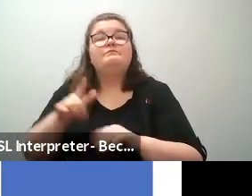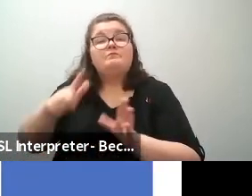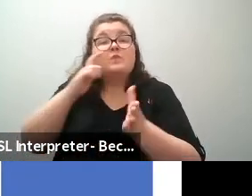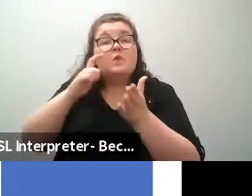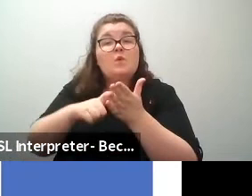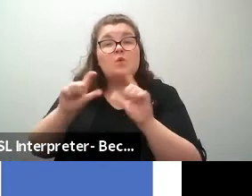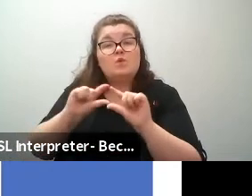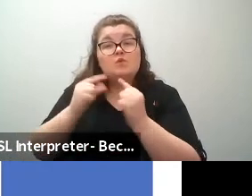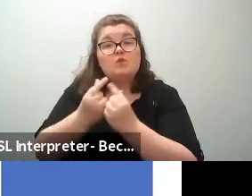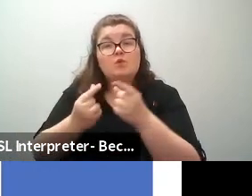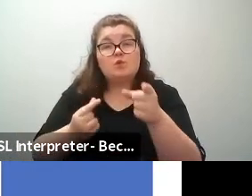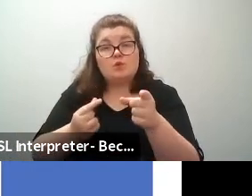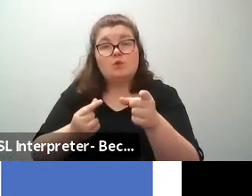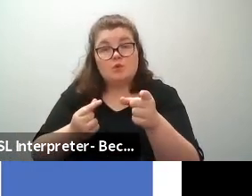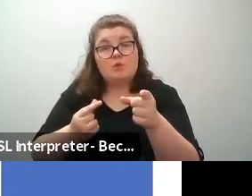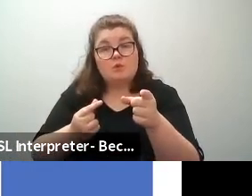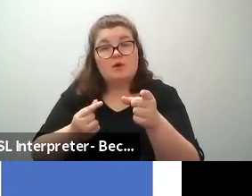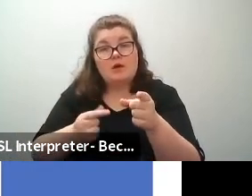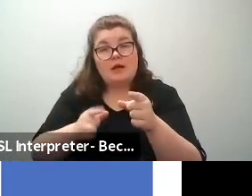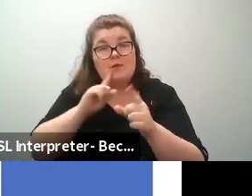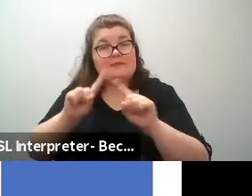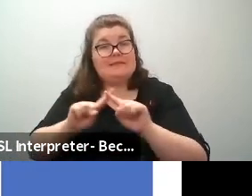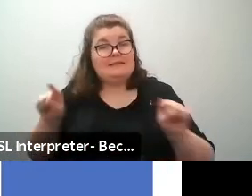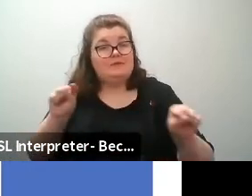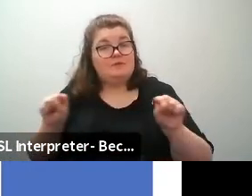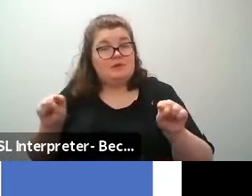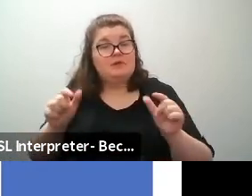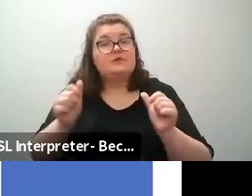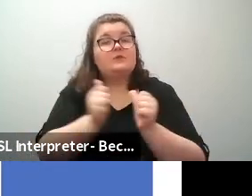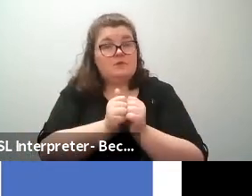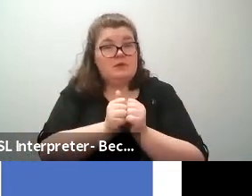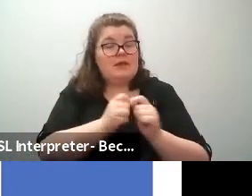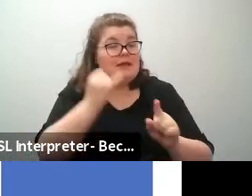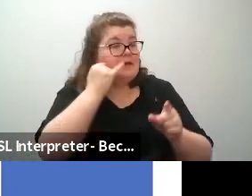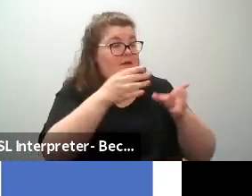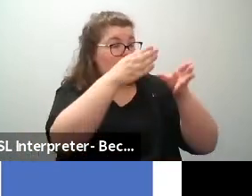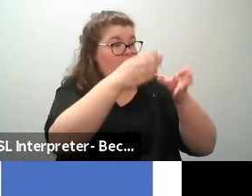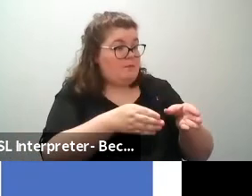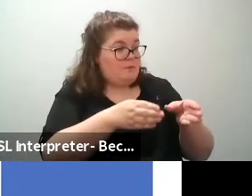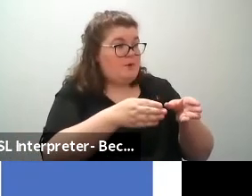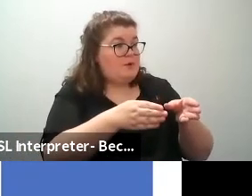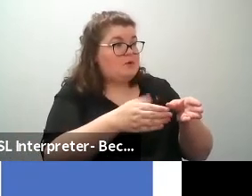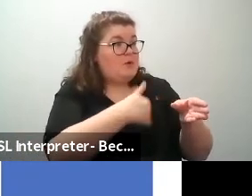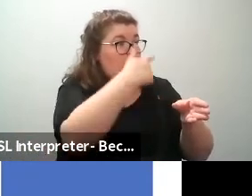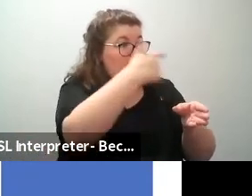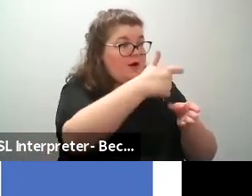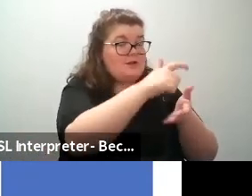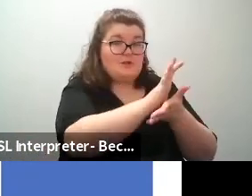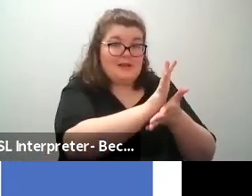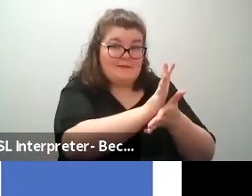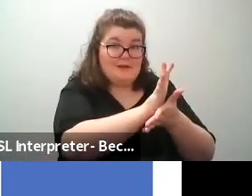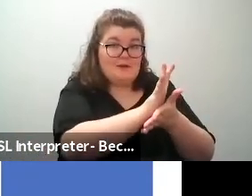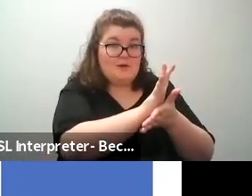where there was a significant difference between whether or not an individual received the video,